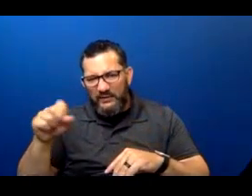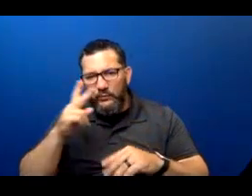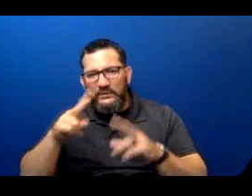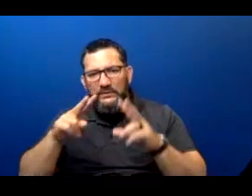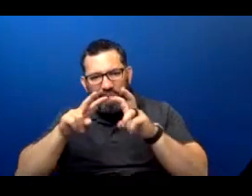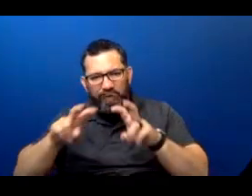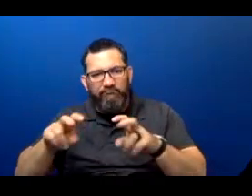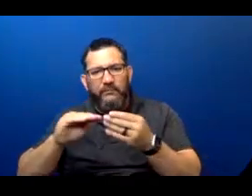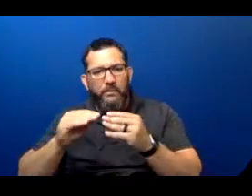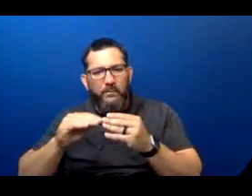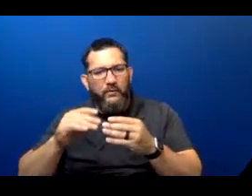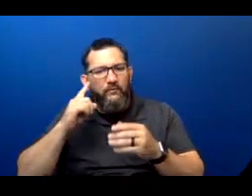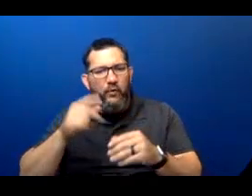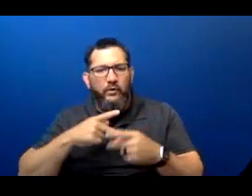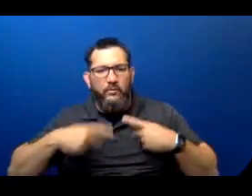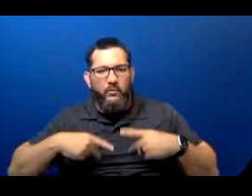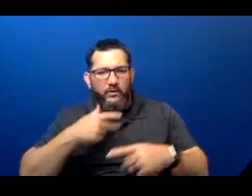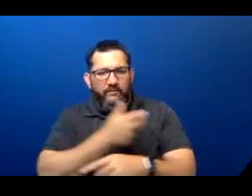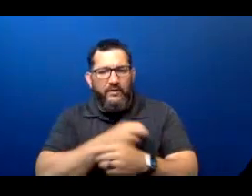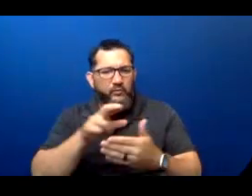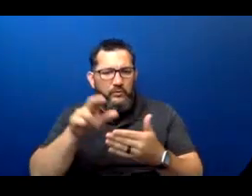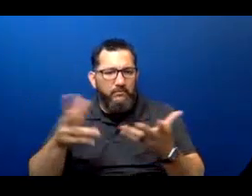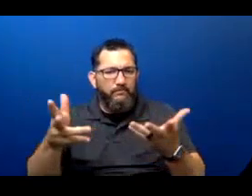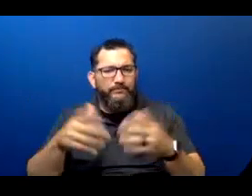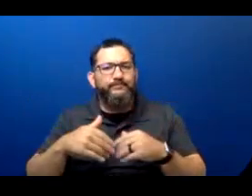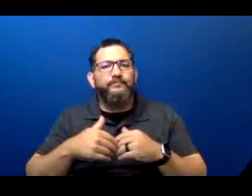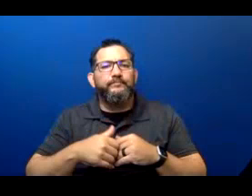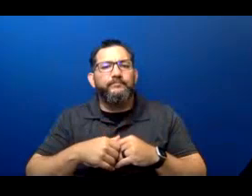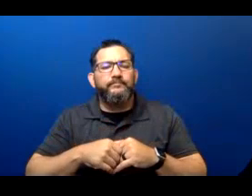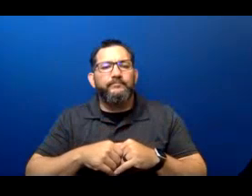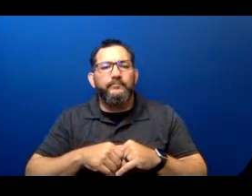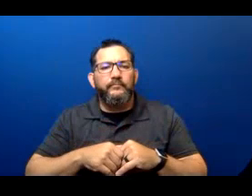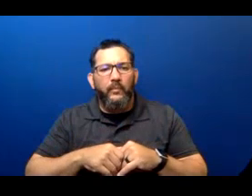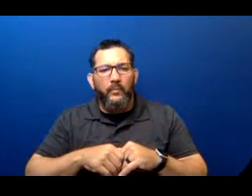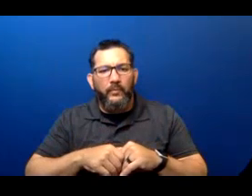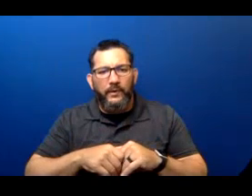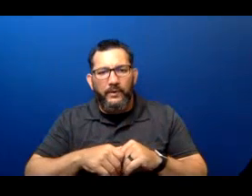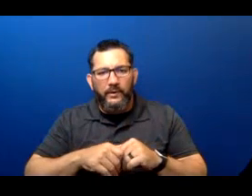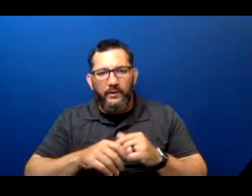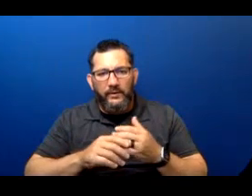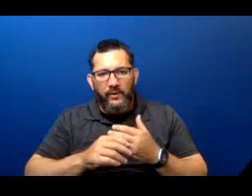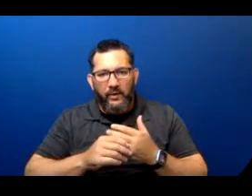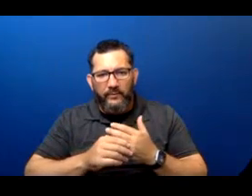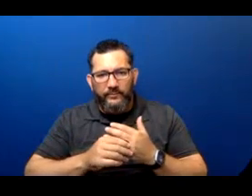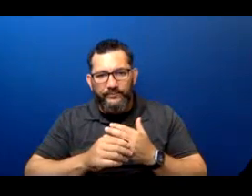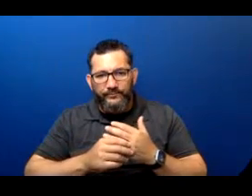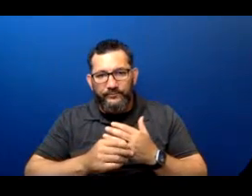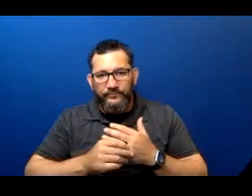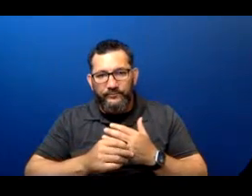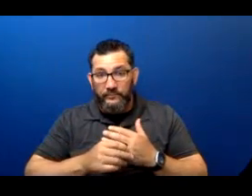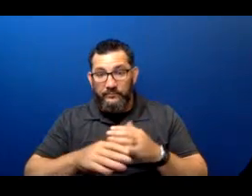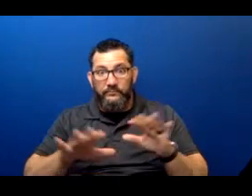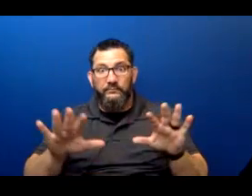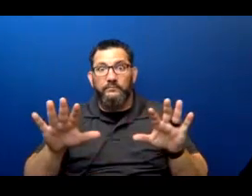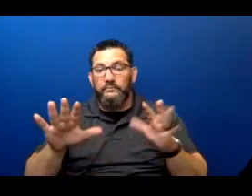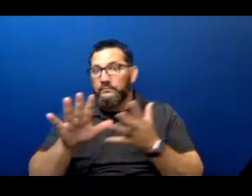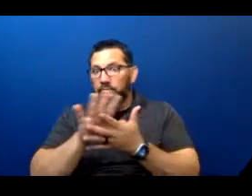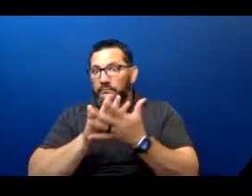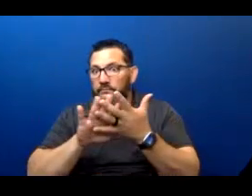pneumonia vaccine. So next slide. So I know there's a lot going on here, but I'll